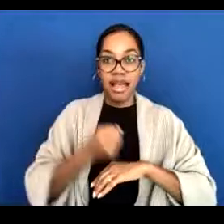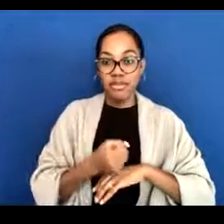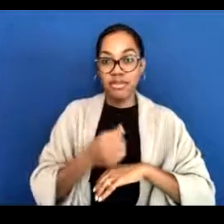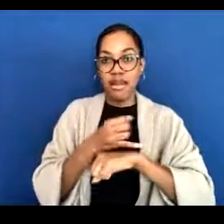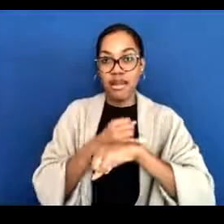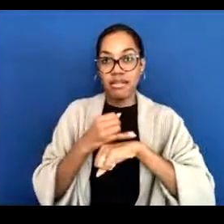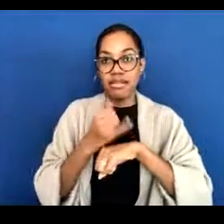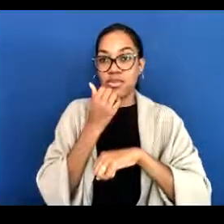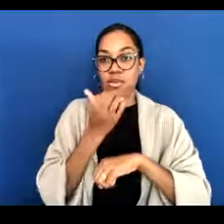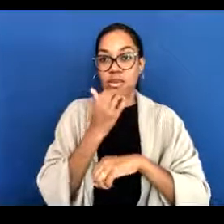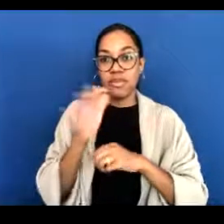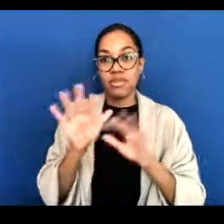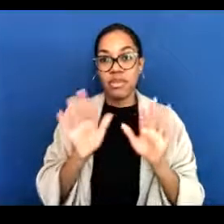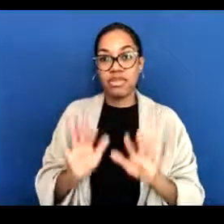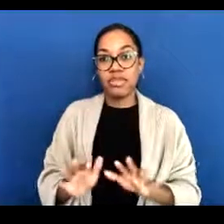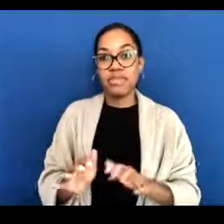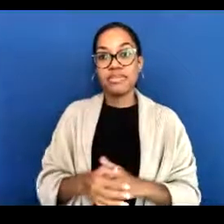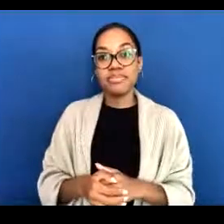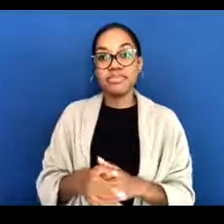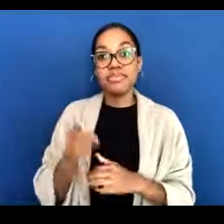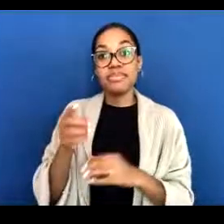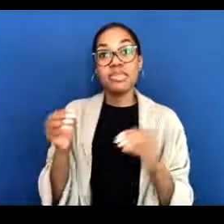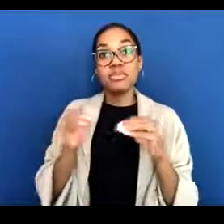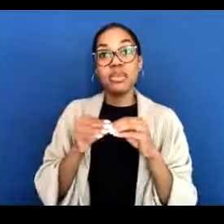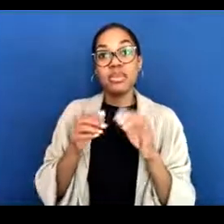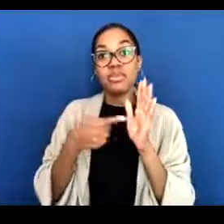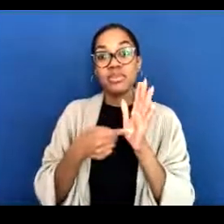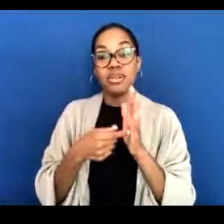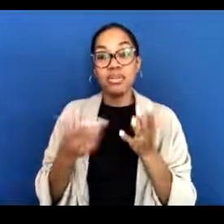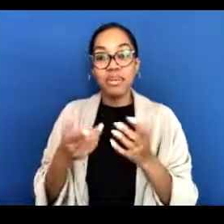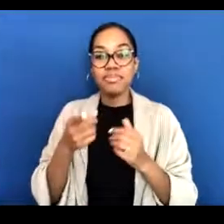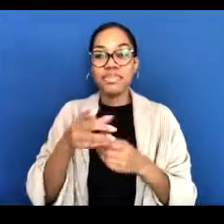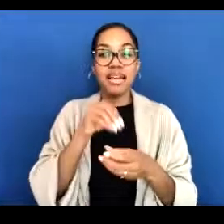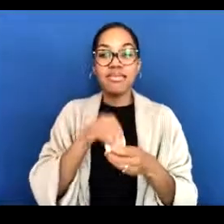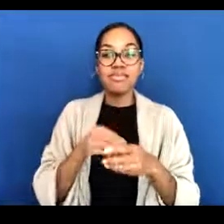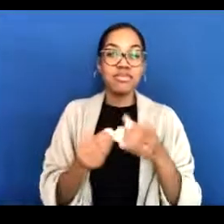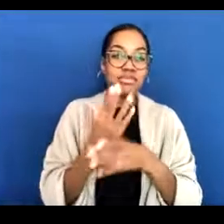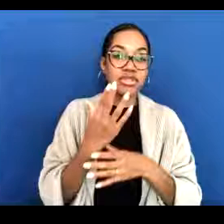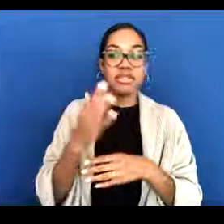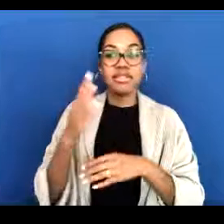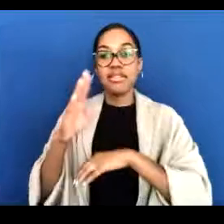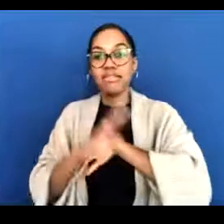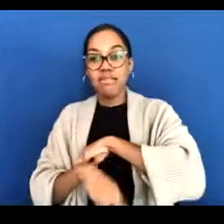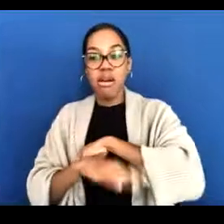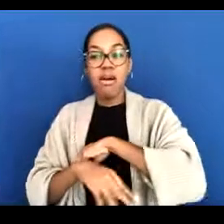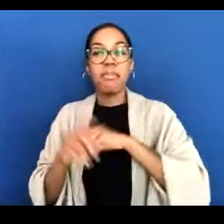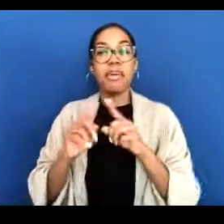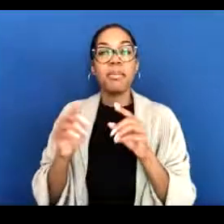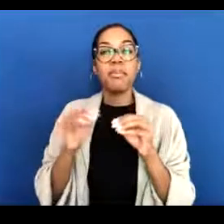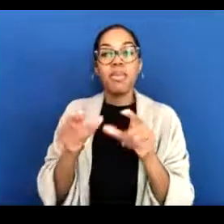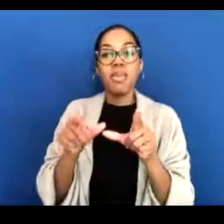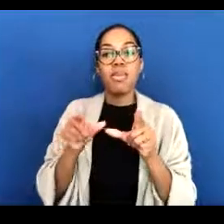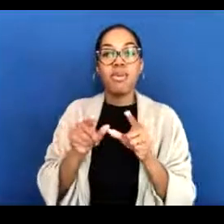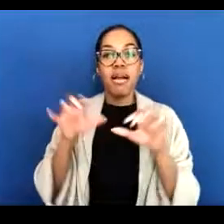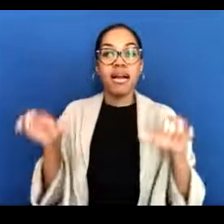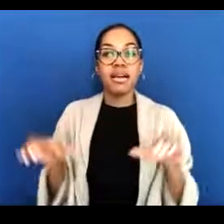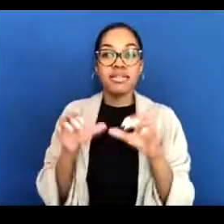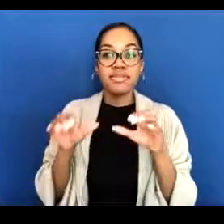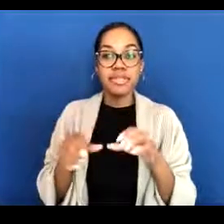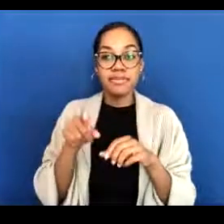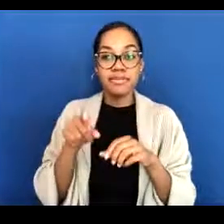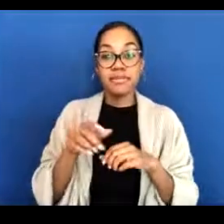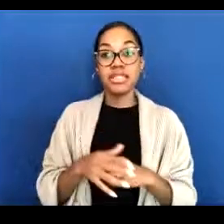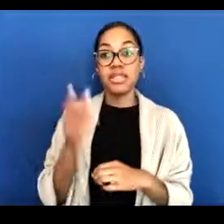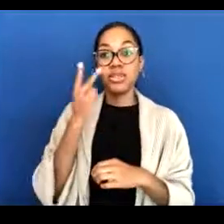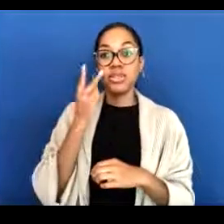see on Weather Service radar that don't involve the spring and fall migrations, but more local activity. The first of these is really interesting are what we call